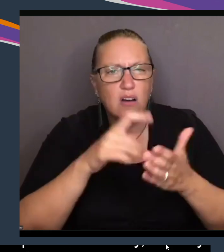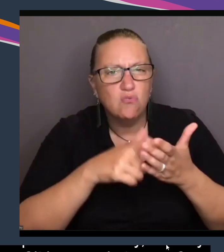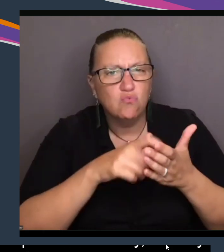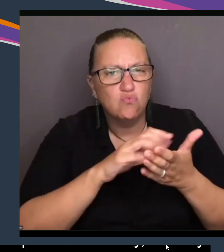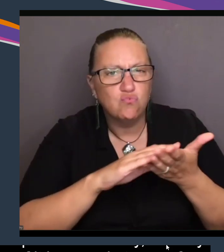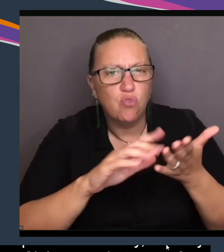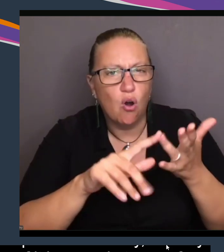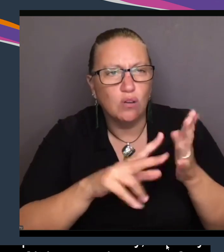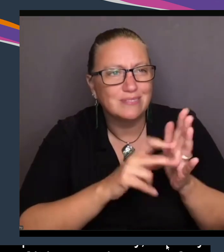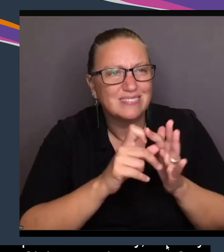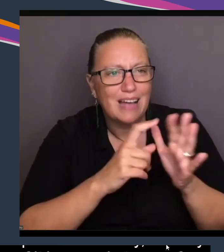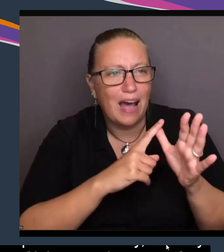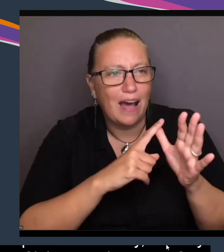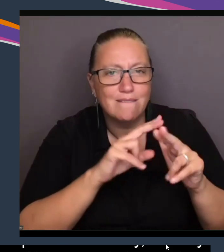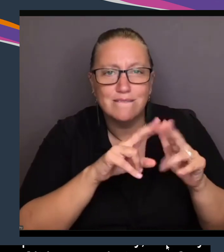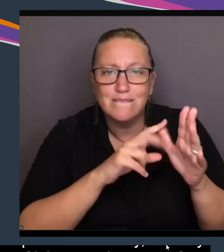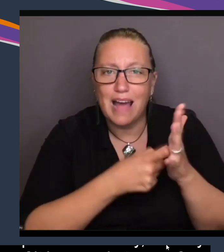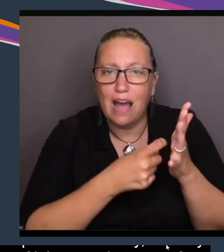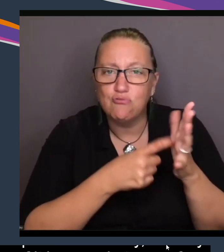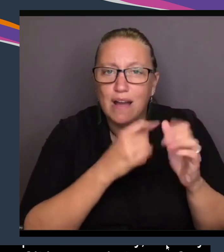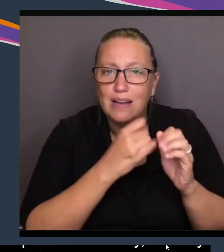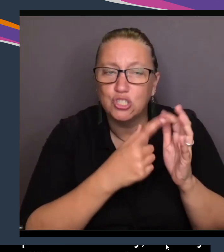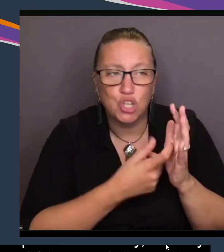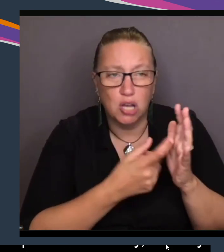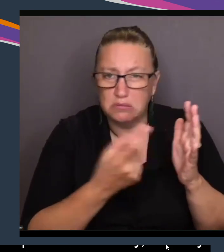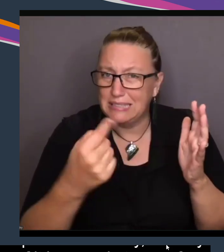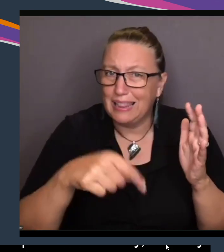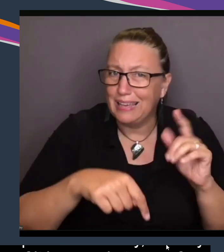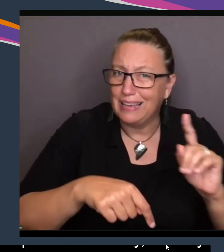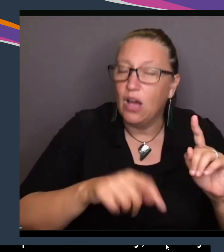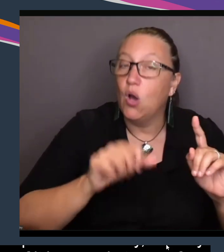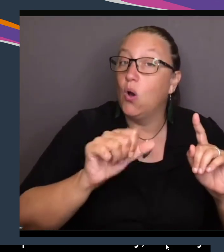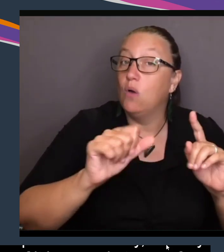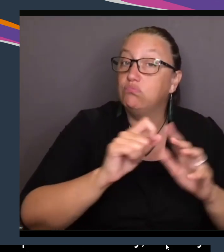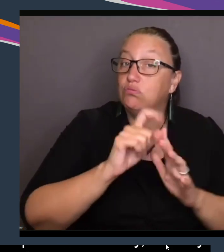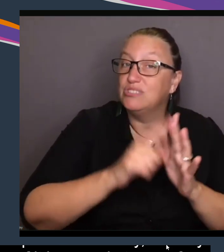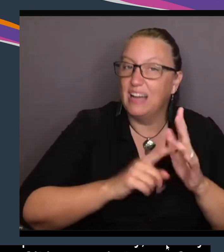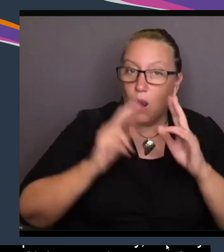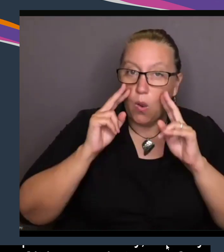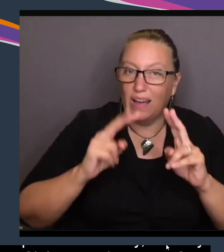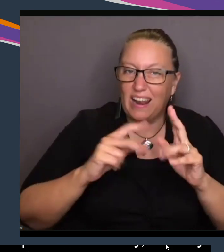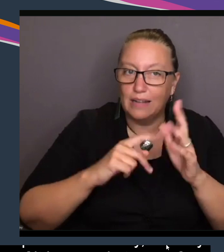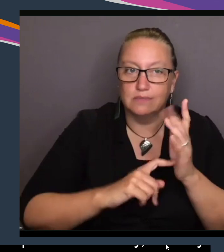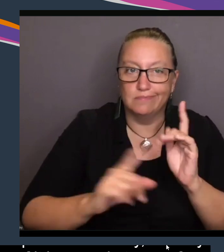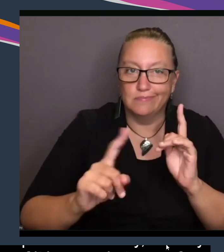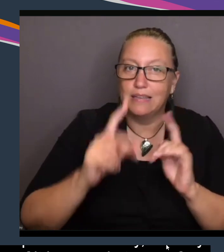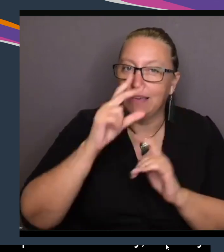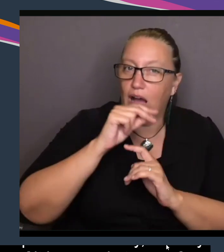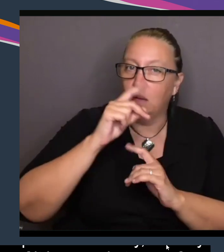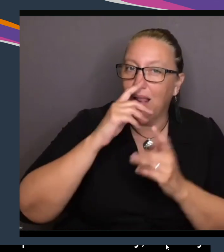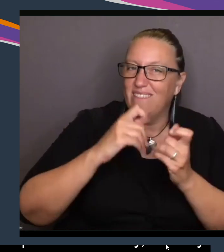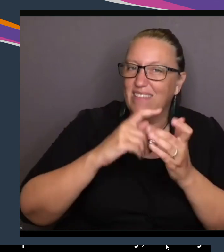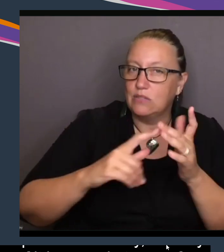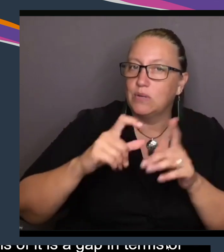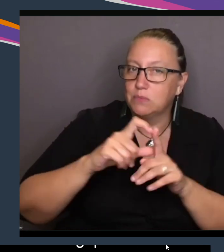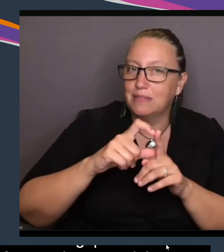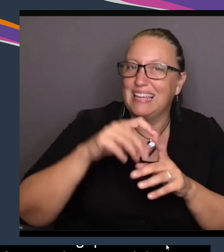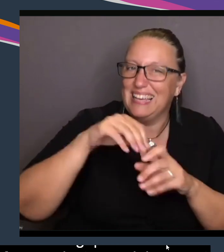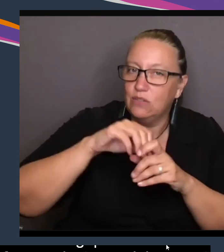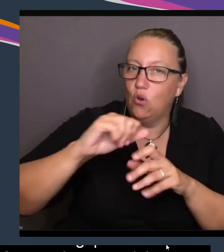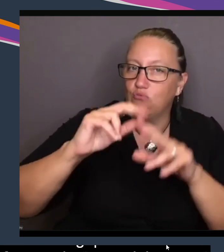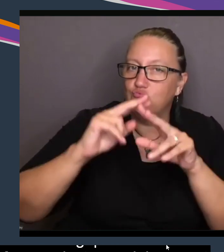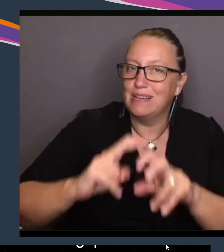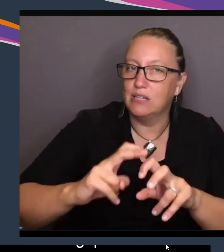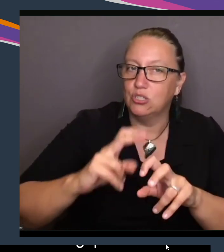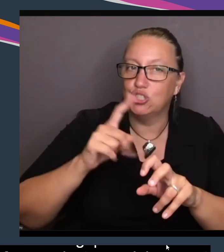her project is looking at young people with intellectual disability in their research. She's got